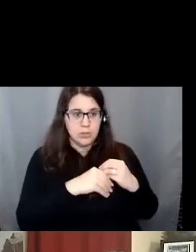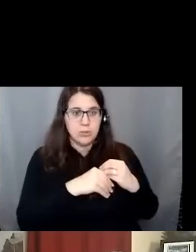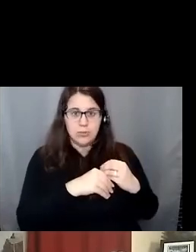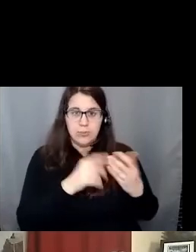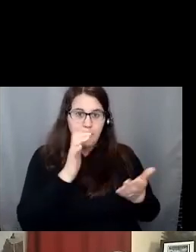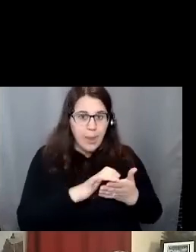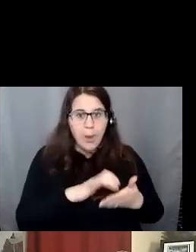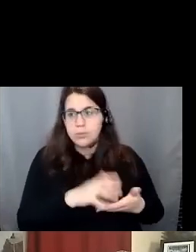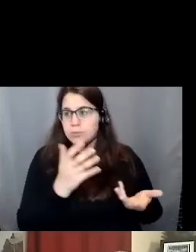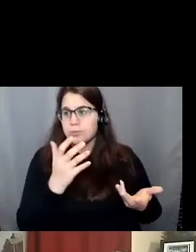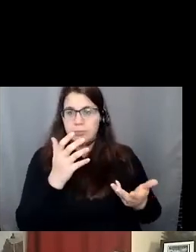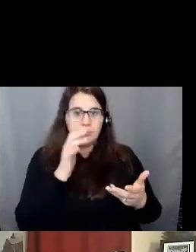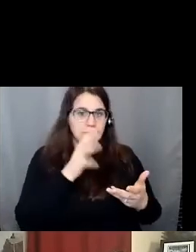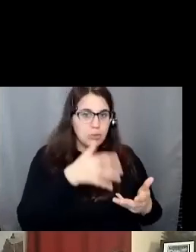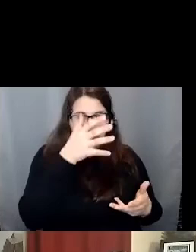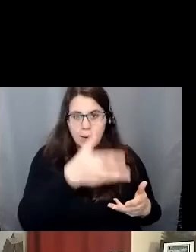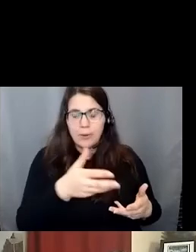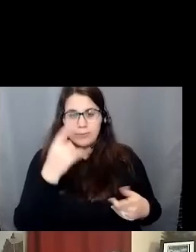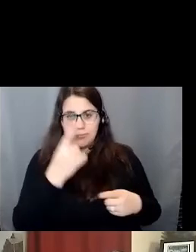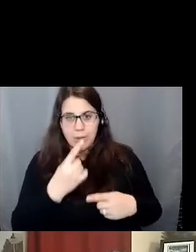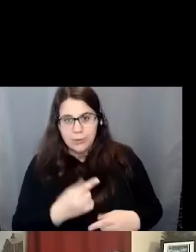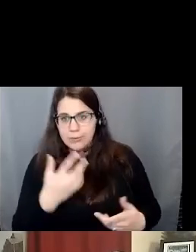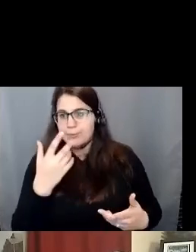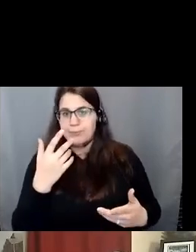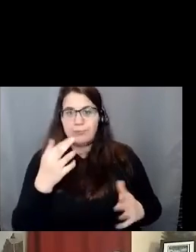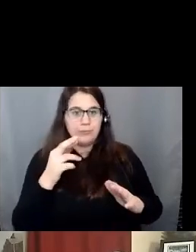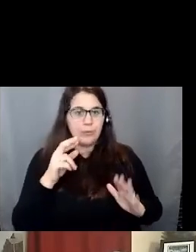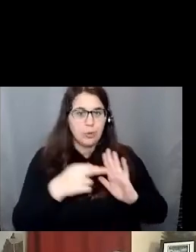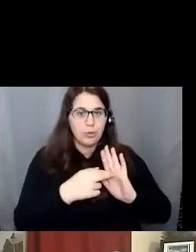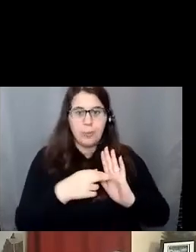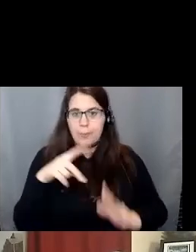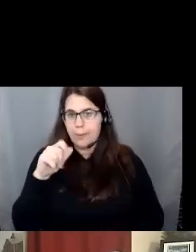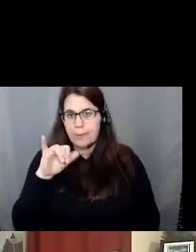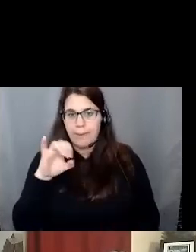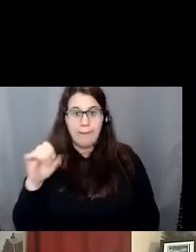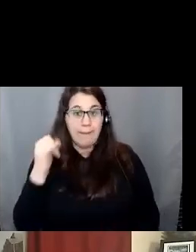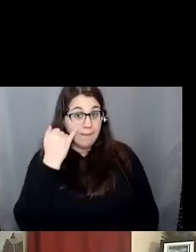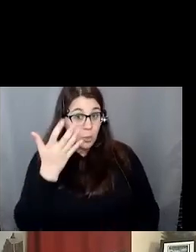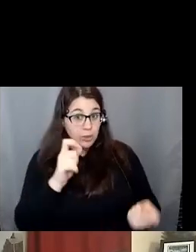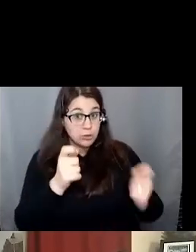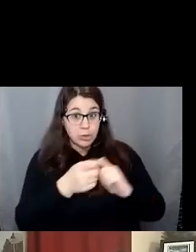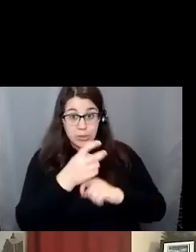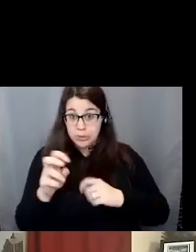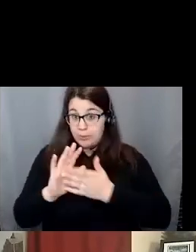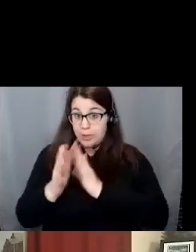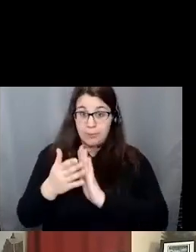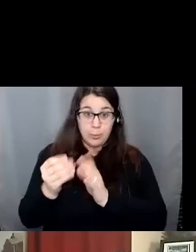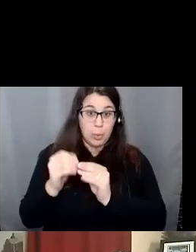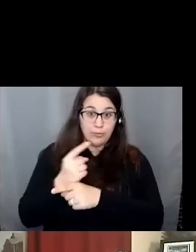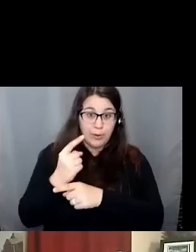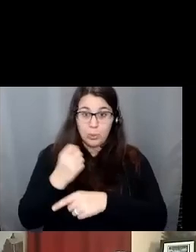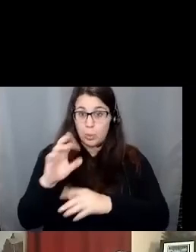or sibling or grandparent or representative payee, that if somebody wanted to alter this to make it more accurate or to show